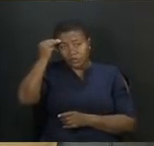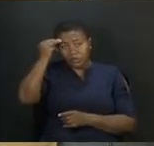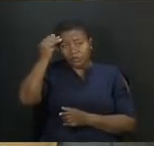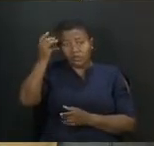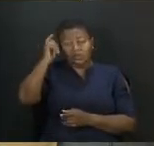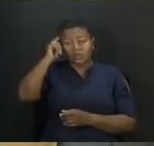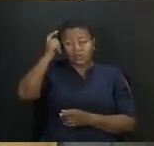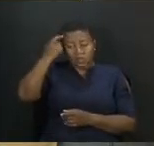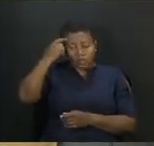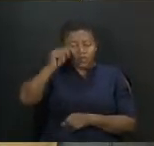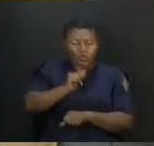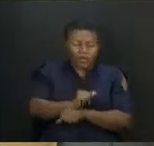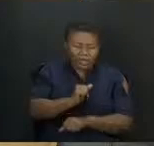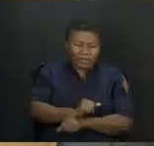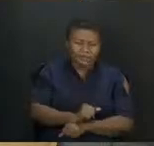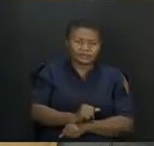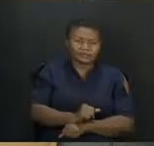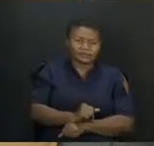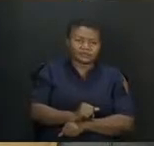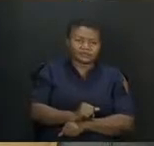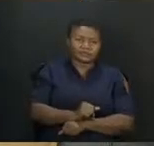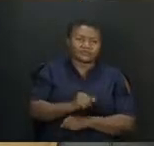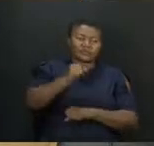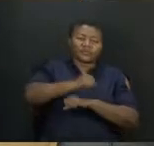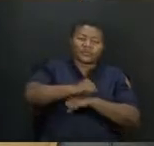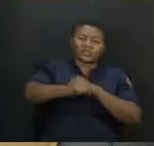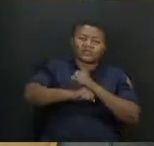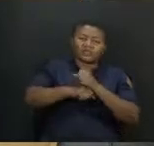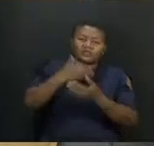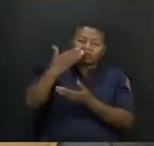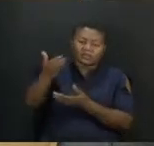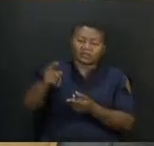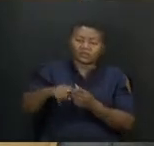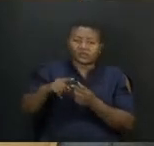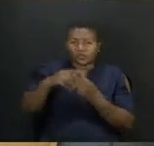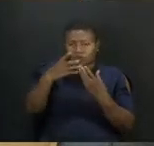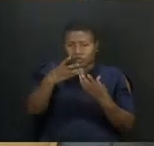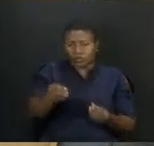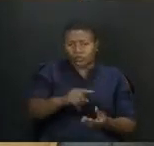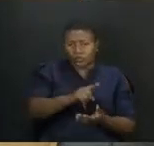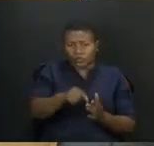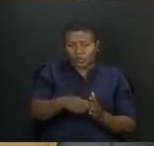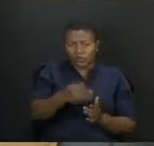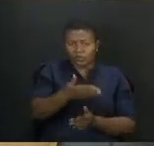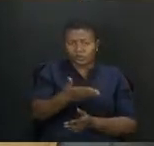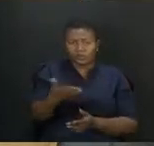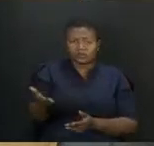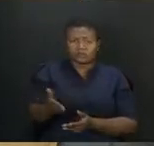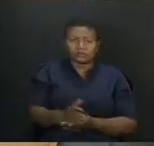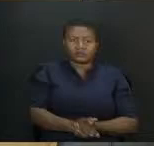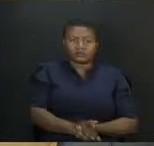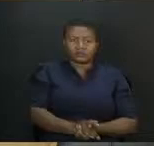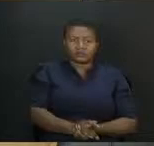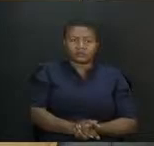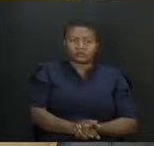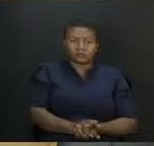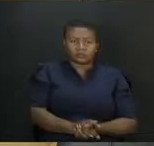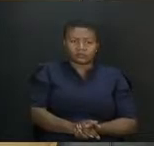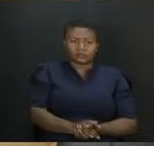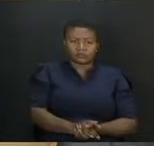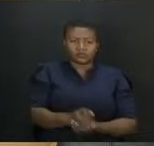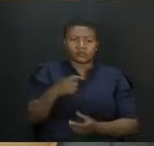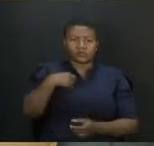The minister is on the ground. Structures are in place to deal with these things. So we need to make the structures work and follow